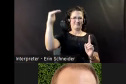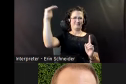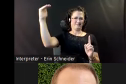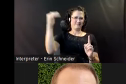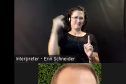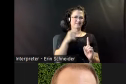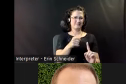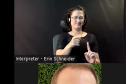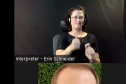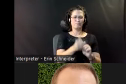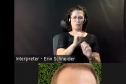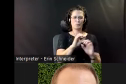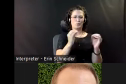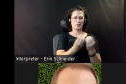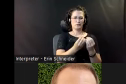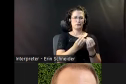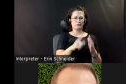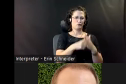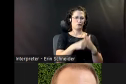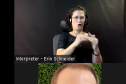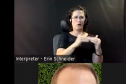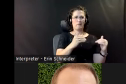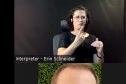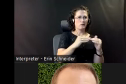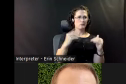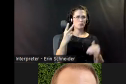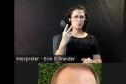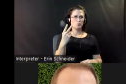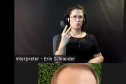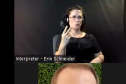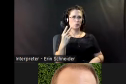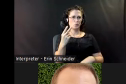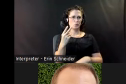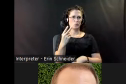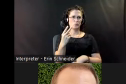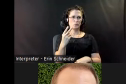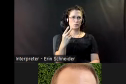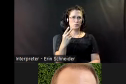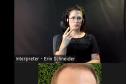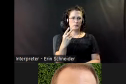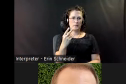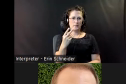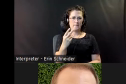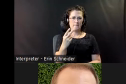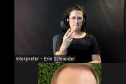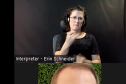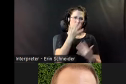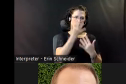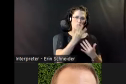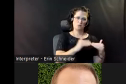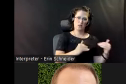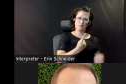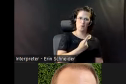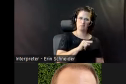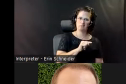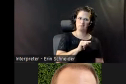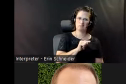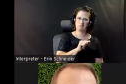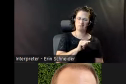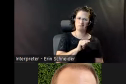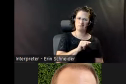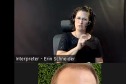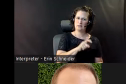here, most organizations are really in this spot. Many, unfortunately, are in this, which is what they really need to get out of. But a lot of organizations